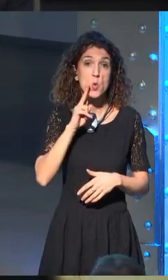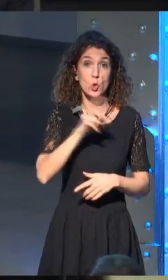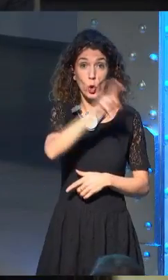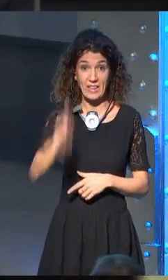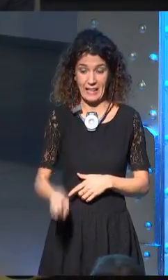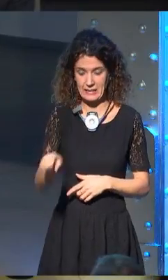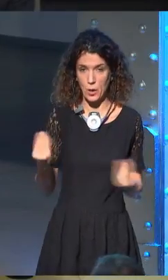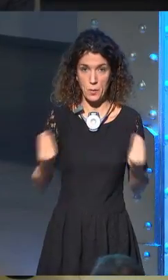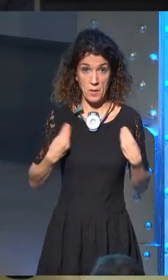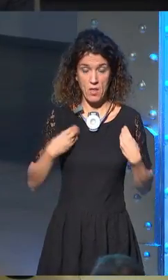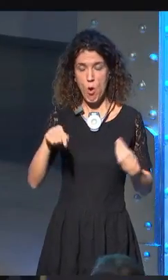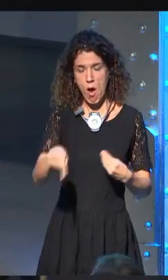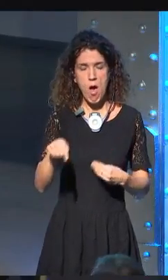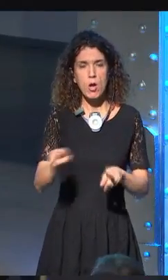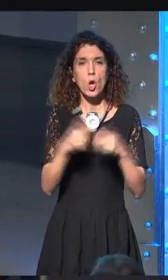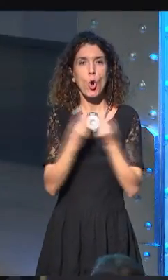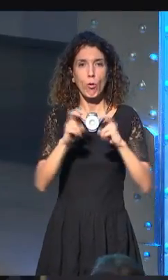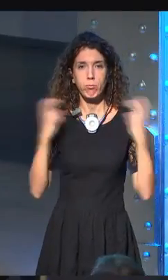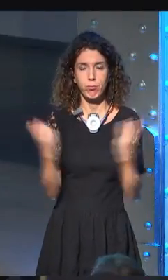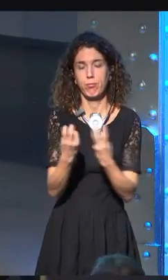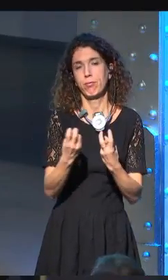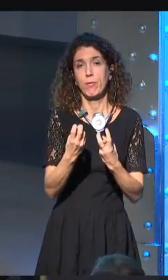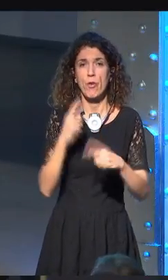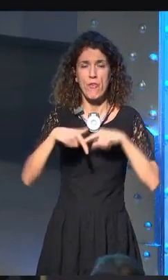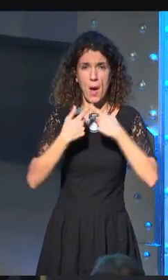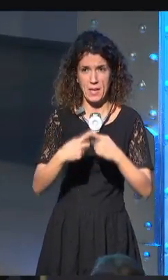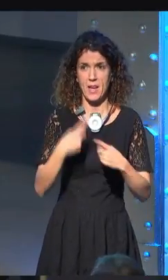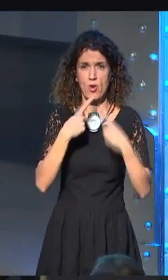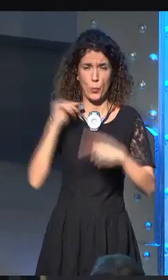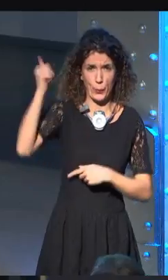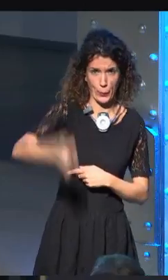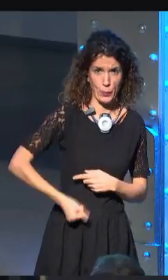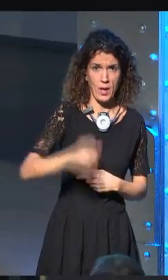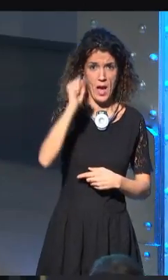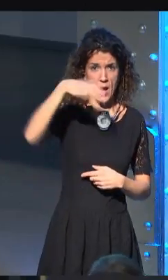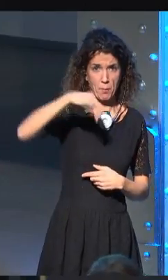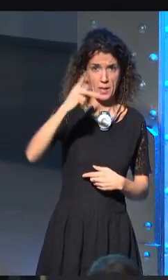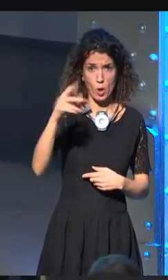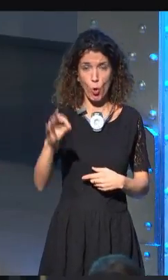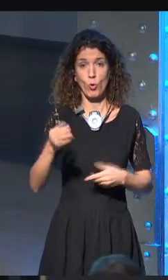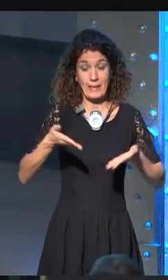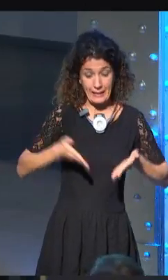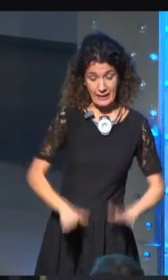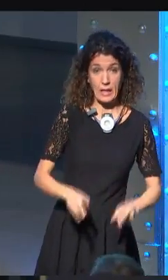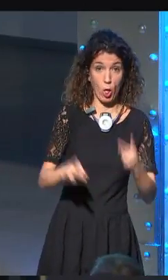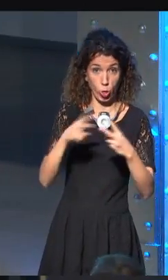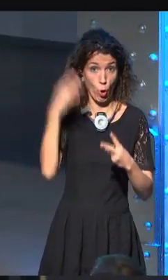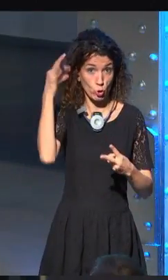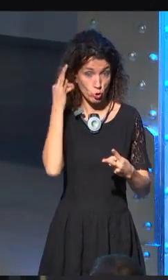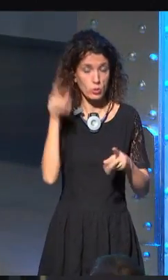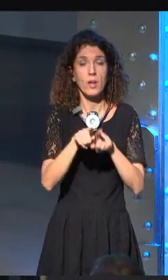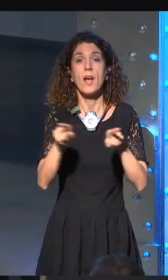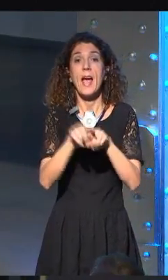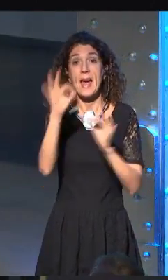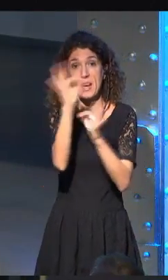my family, my longtime girlfriend, Amiko, my daughters, Samantha and Charlotte, my twin brother, Mark, his wife, Gabby, his